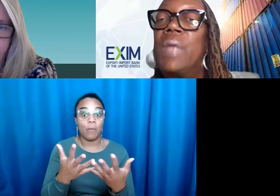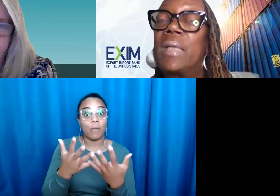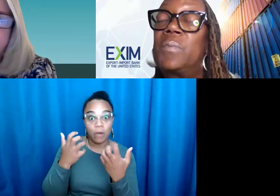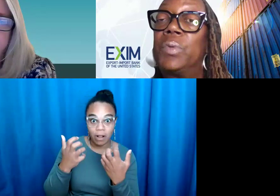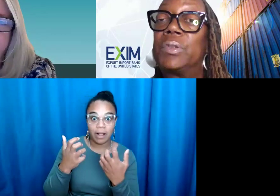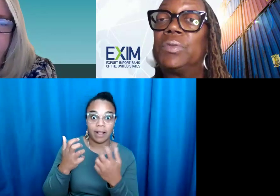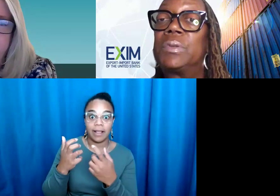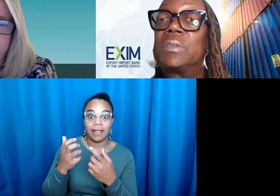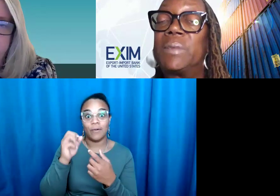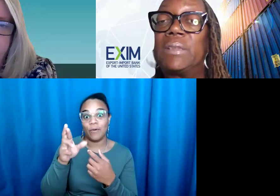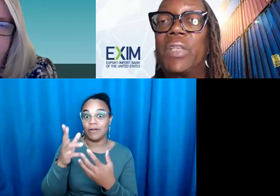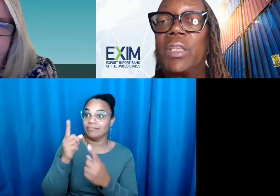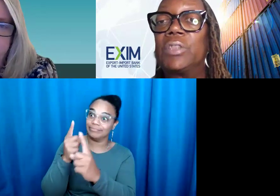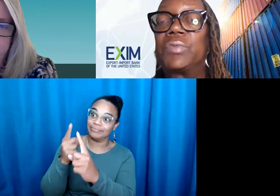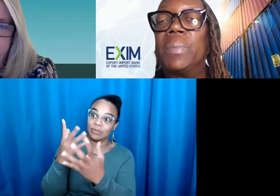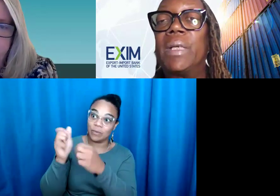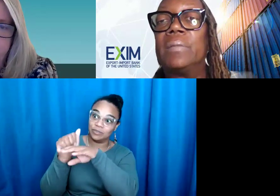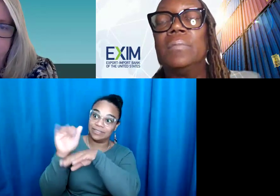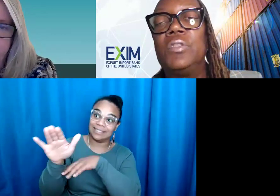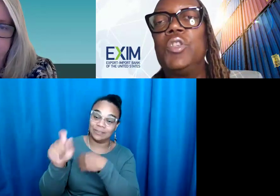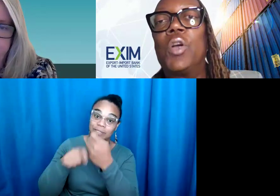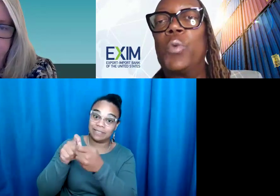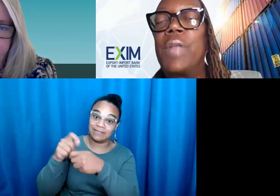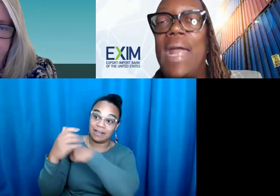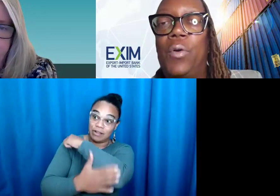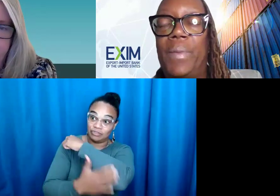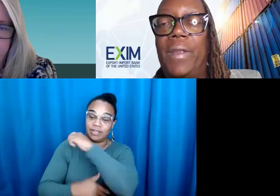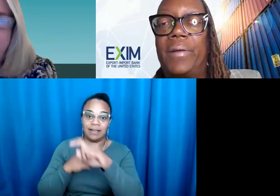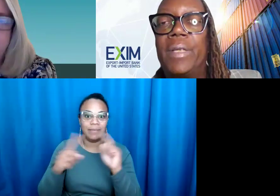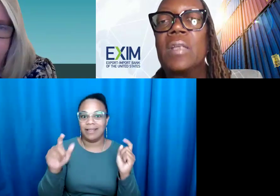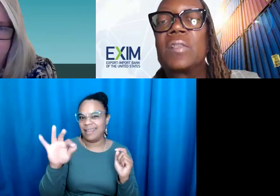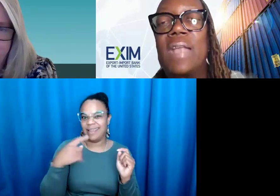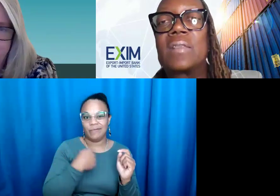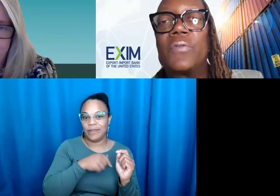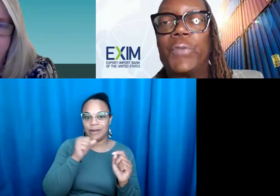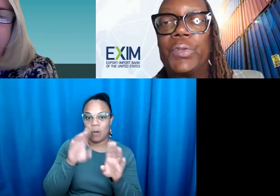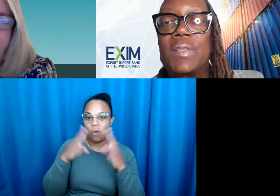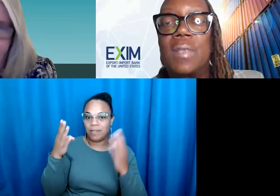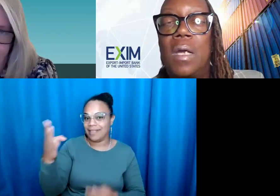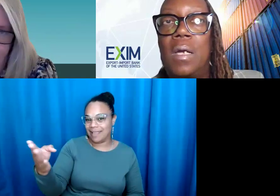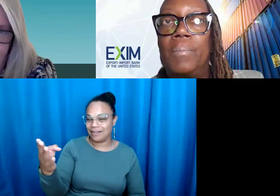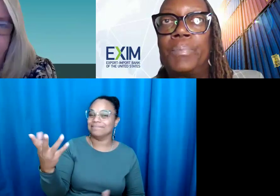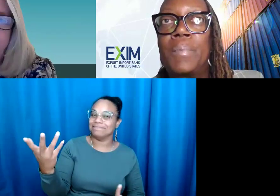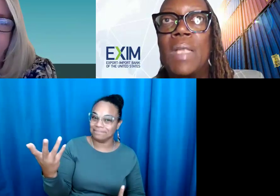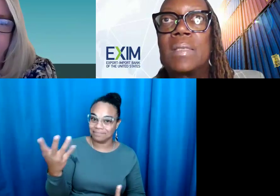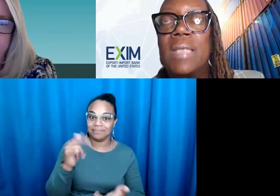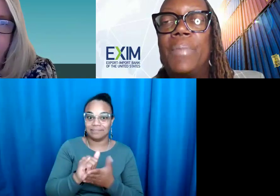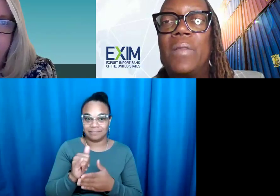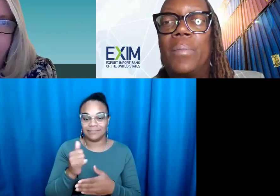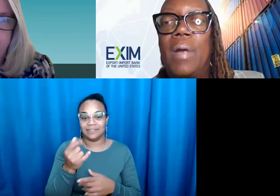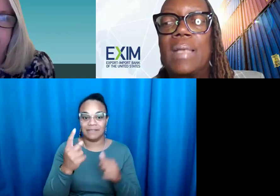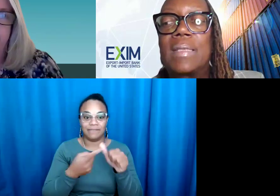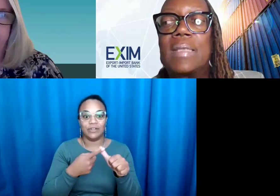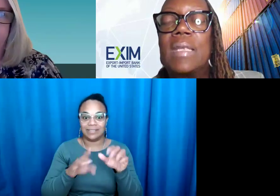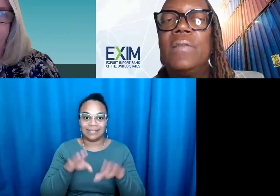determined to export to a specific country, but, we're not open there. So that's the first step